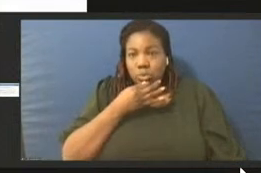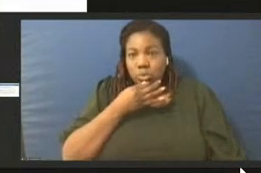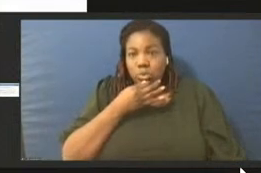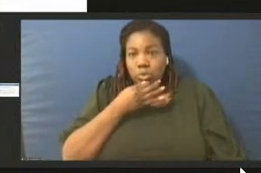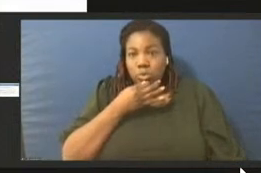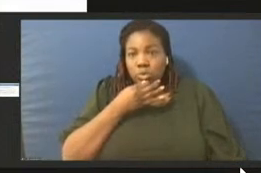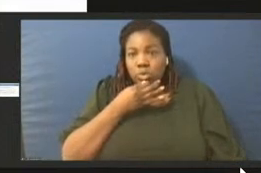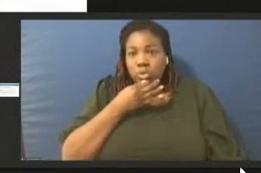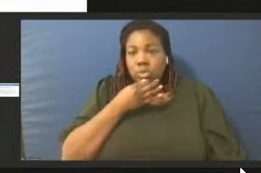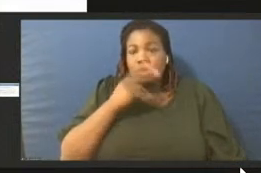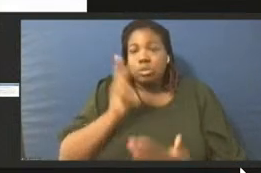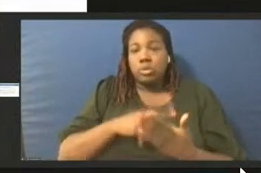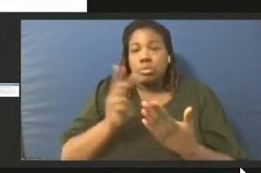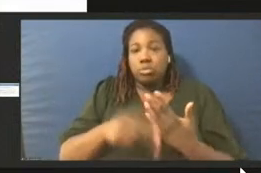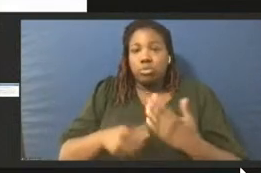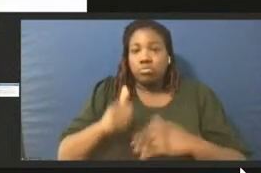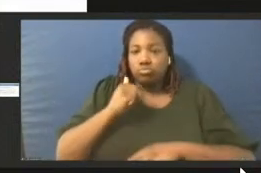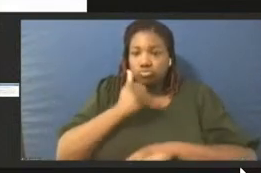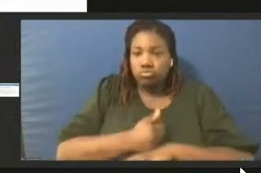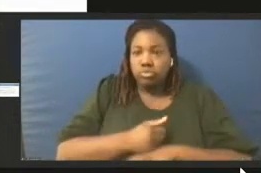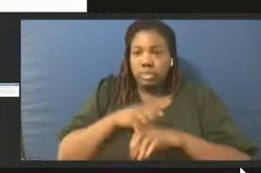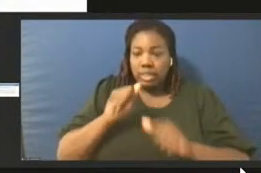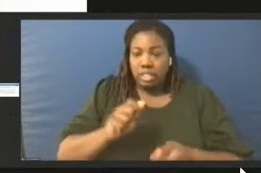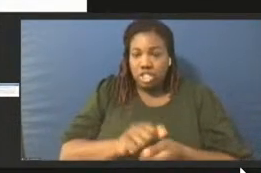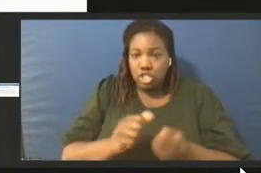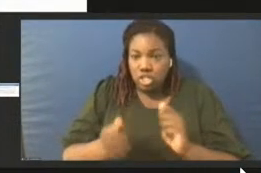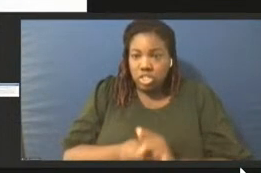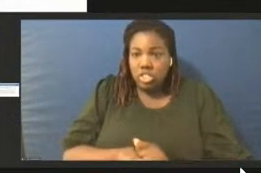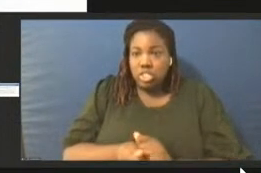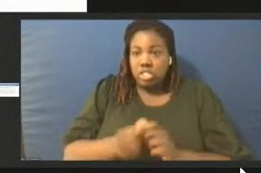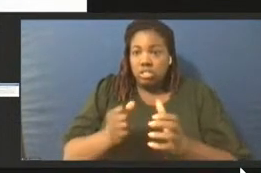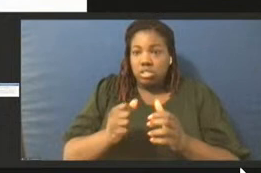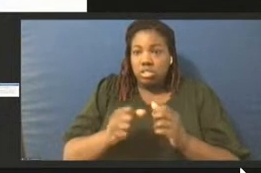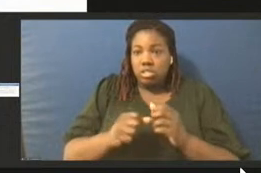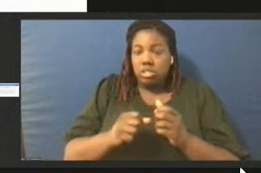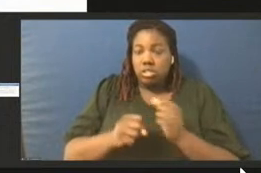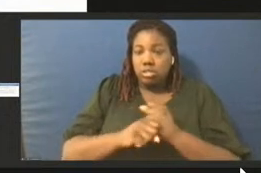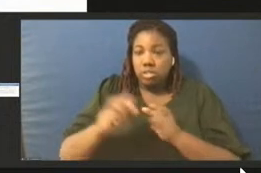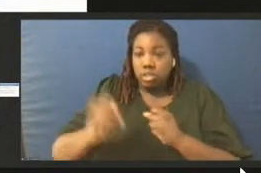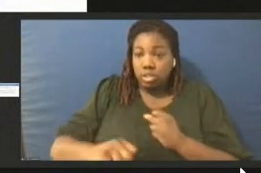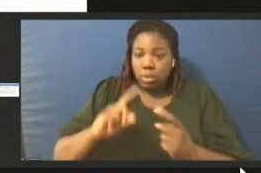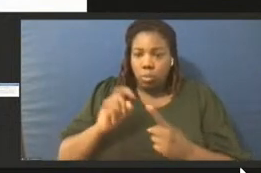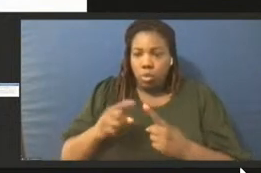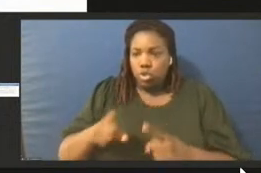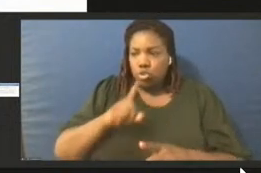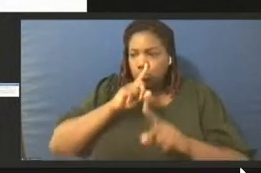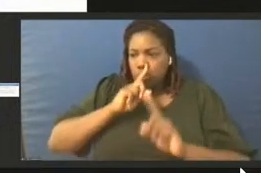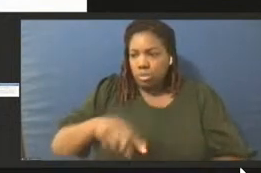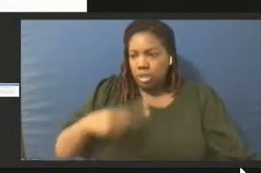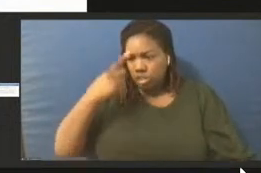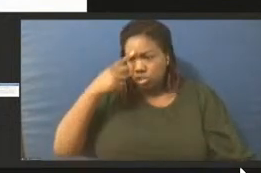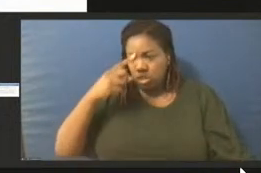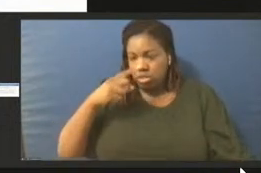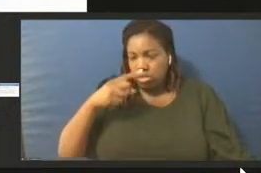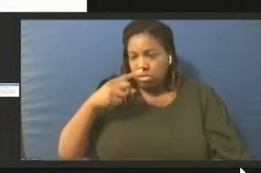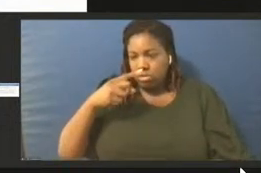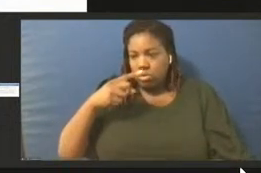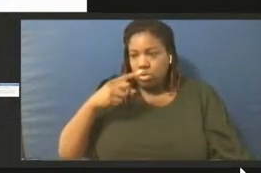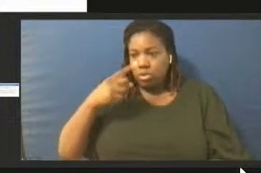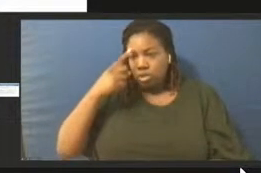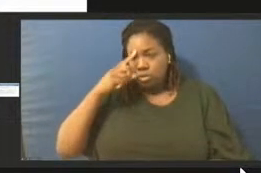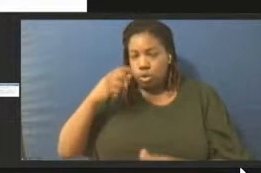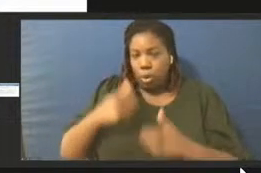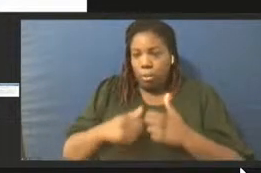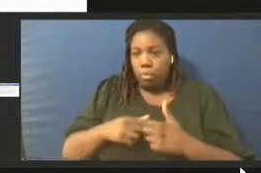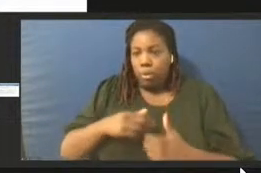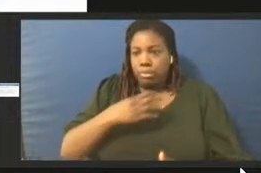There are programs that exist that can be modified and can be extended, but when your only response is force, it's not going to get the